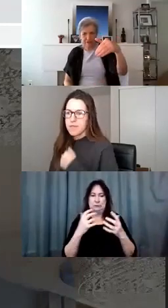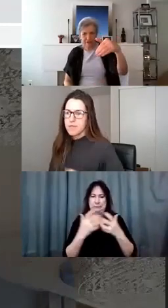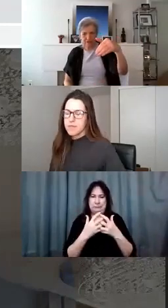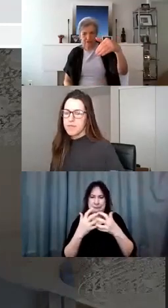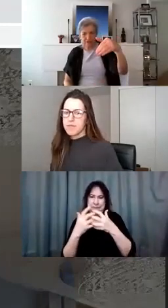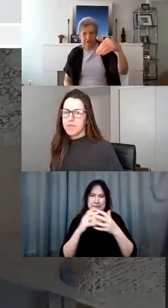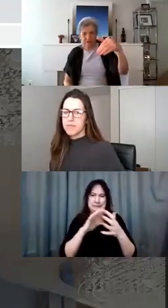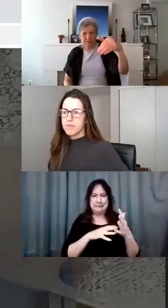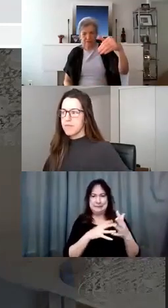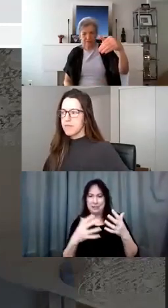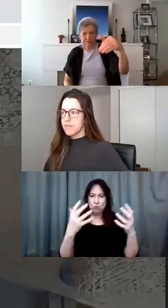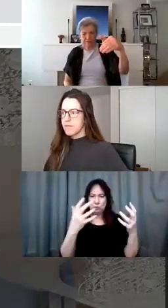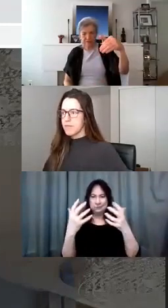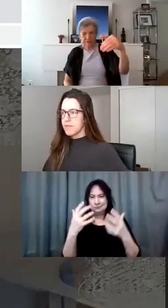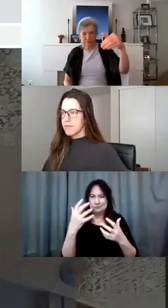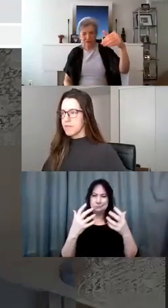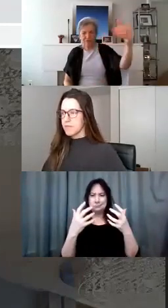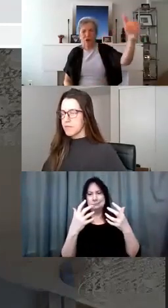it